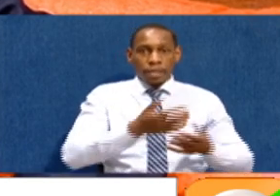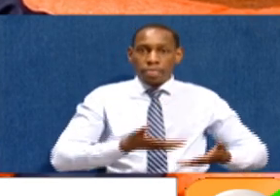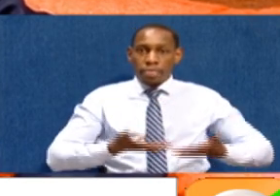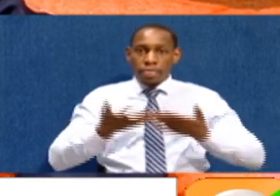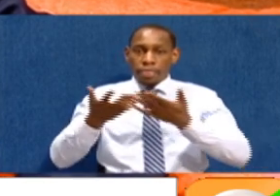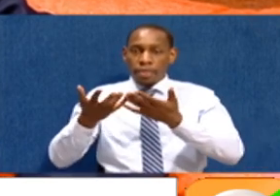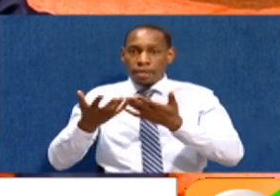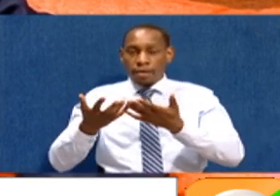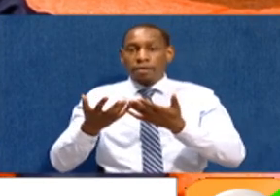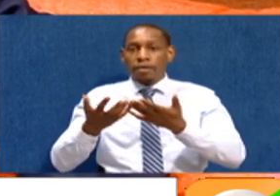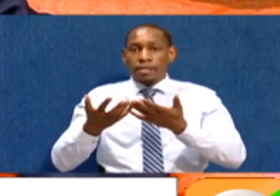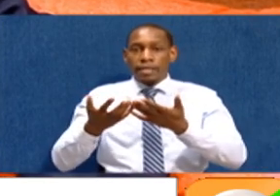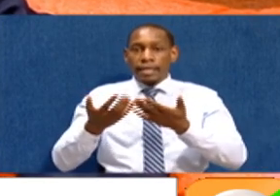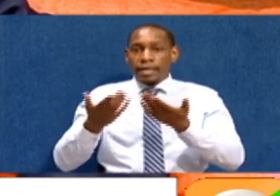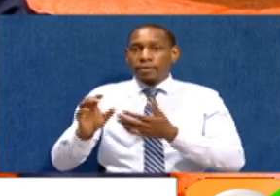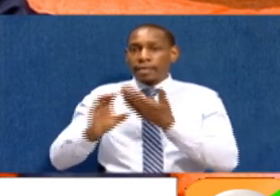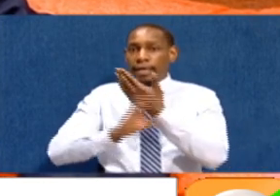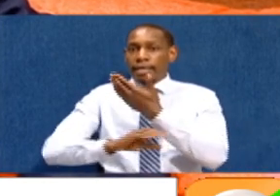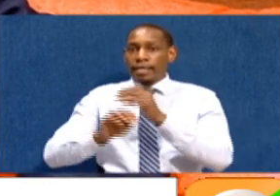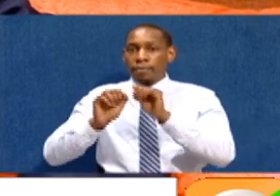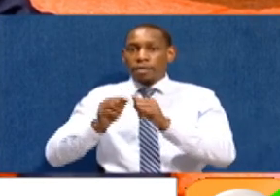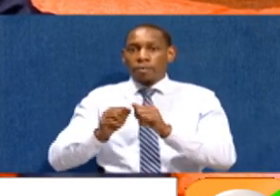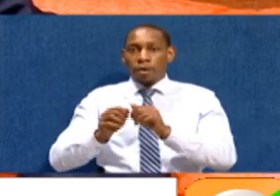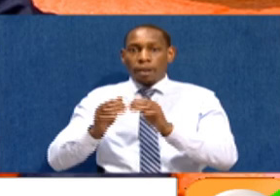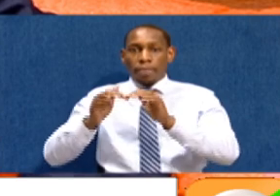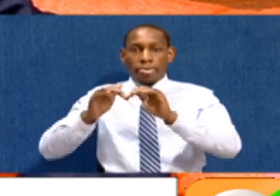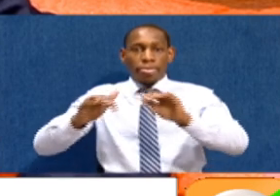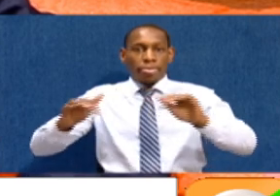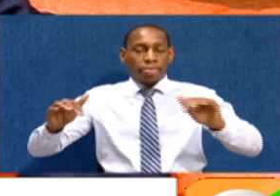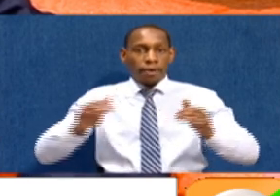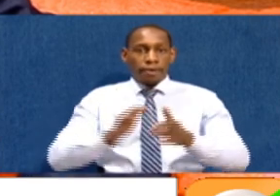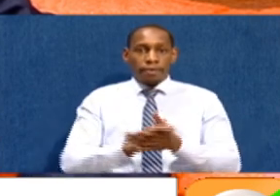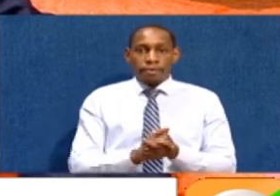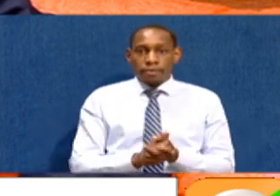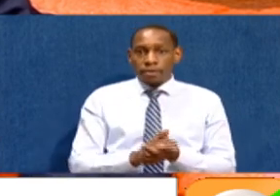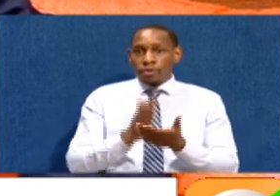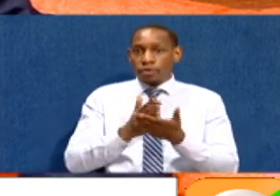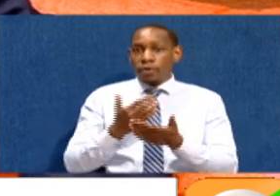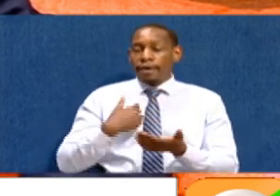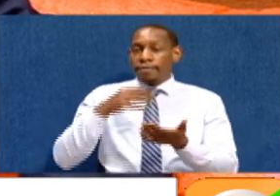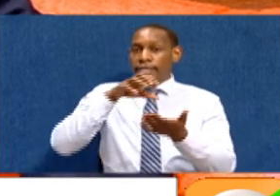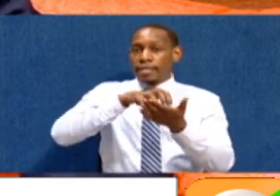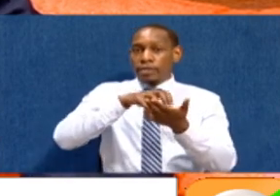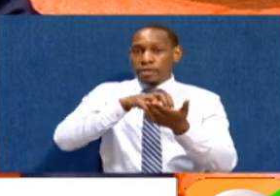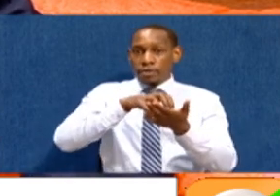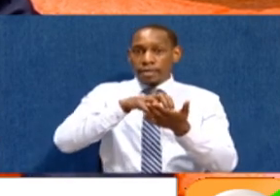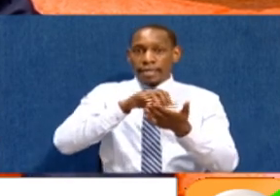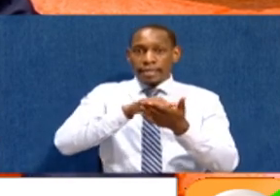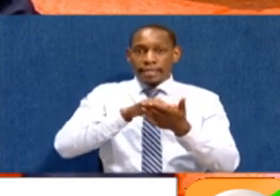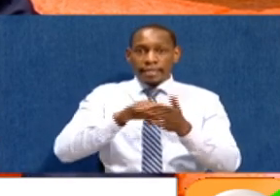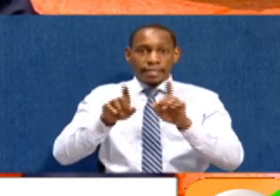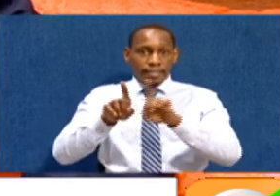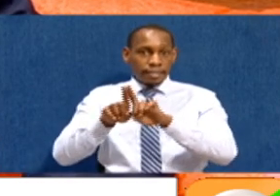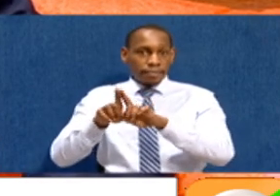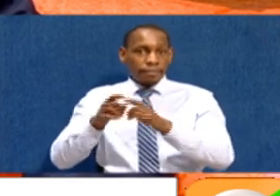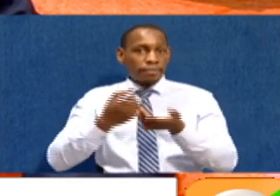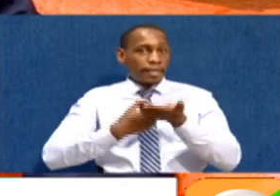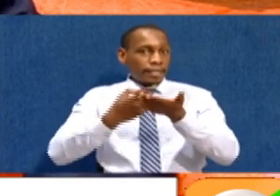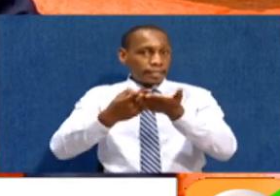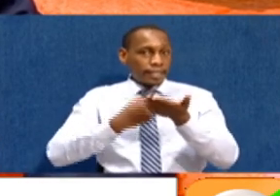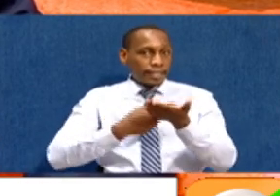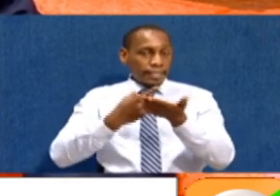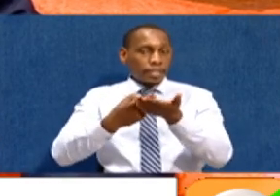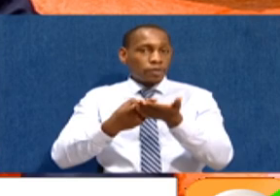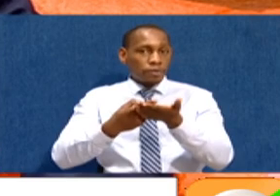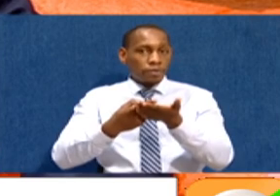their situation, the country is going to erupt. There have been situations where those kinds of